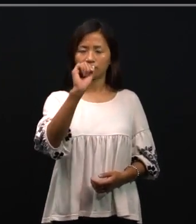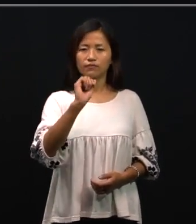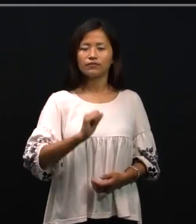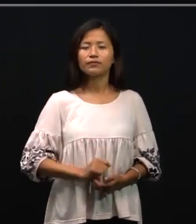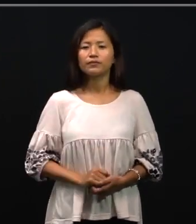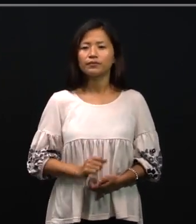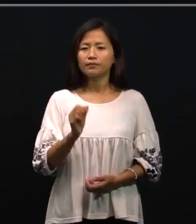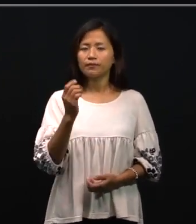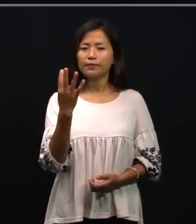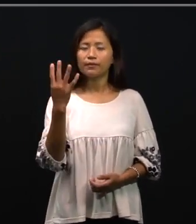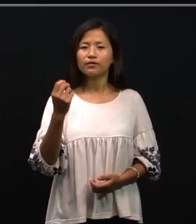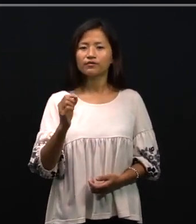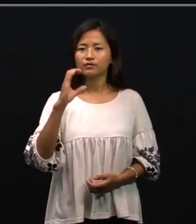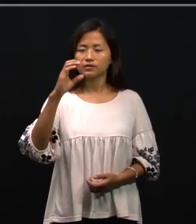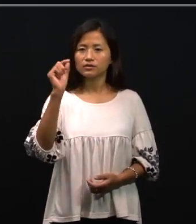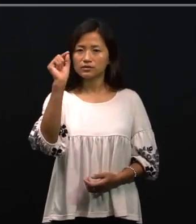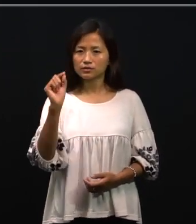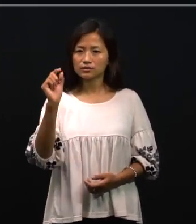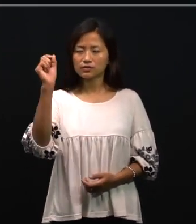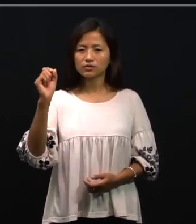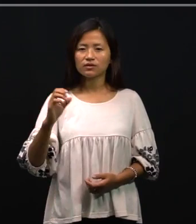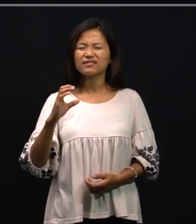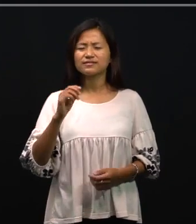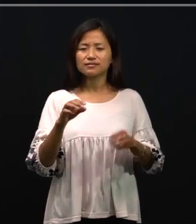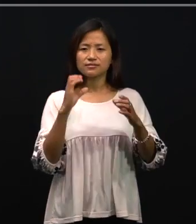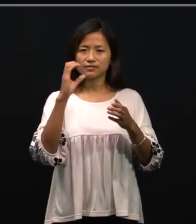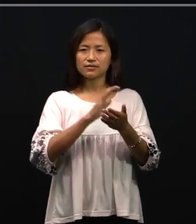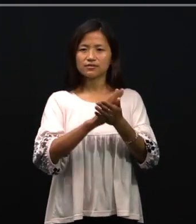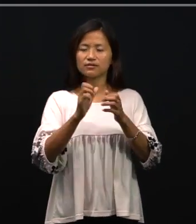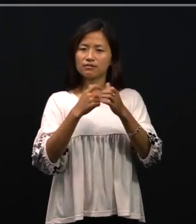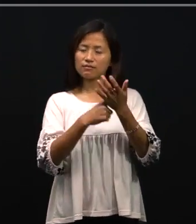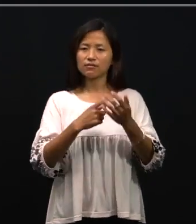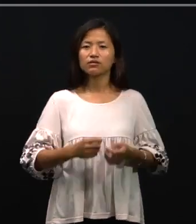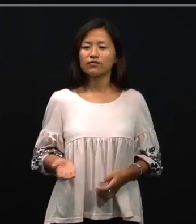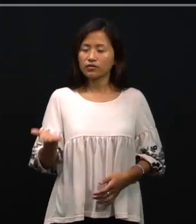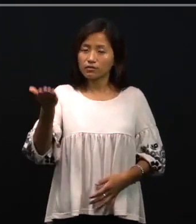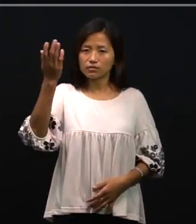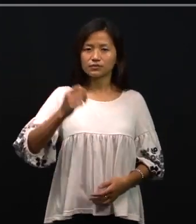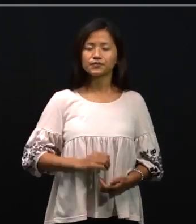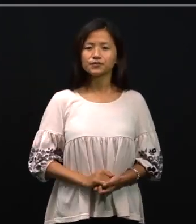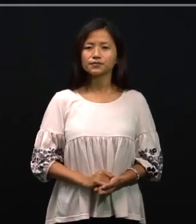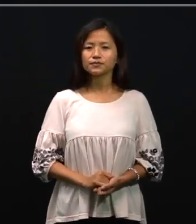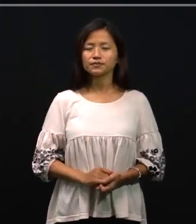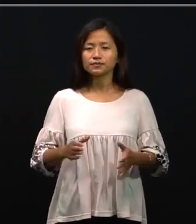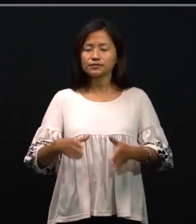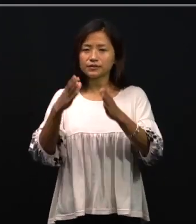of cells, are characteristic features of growth. And in